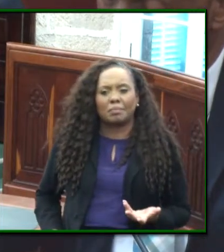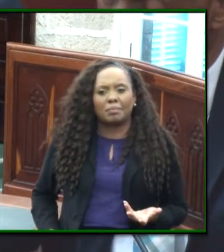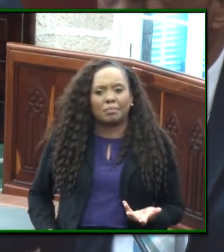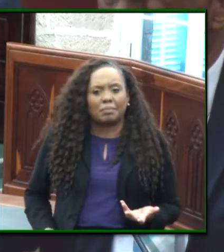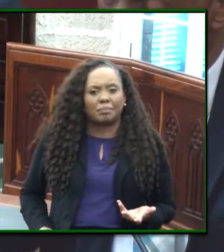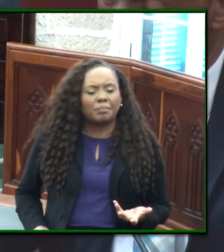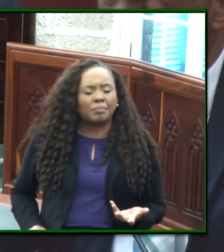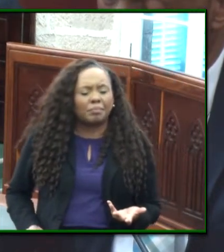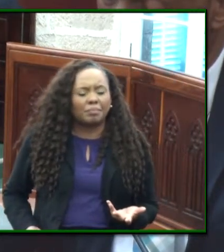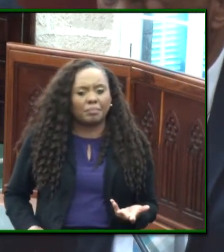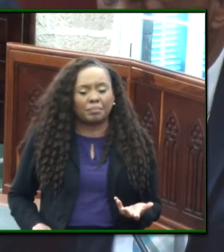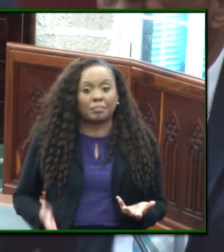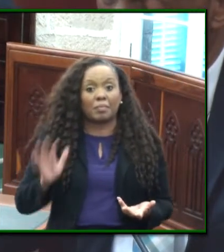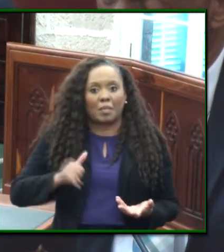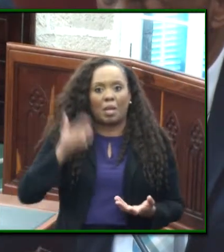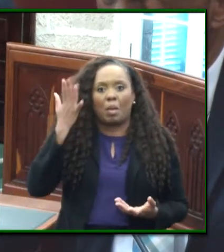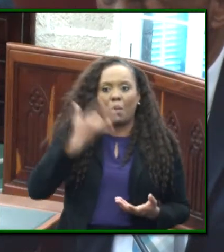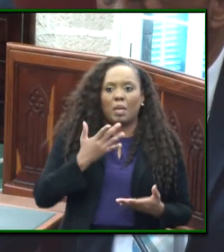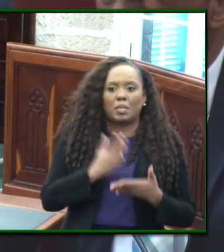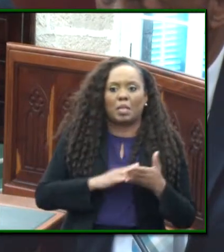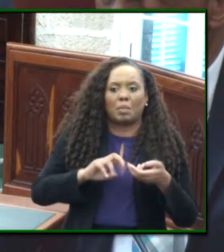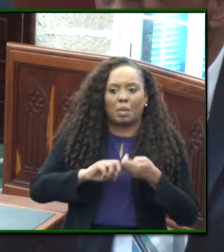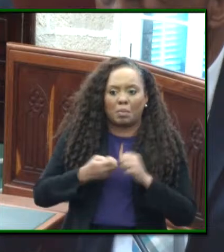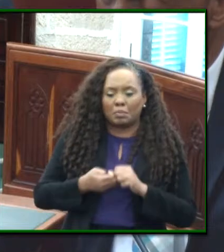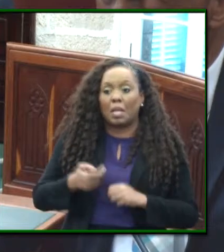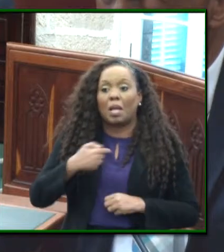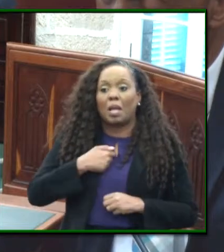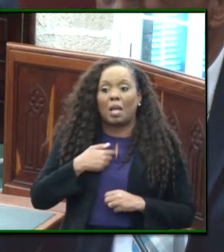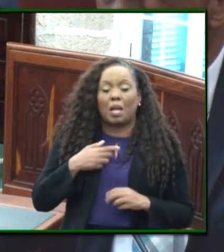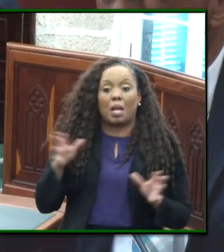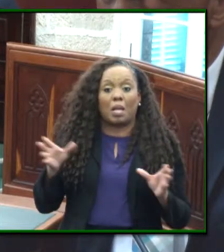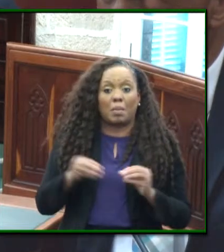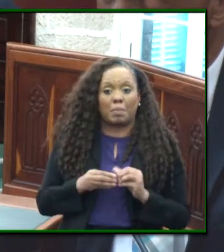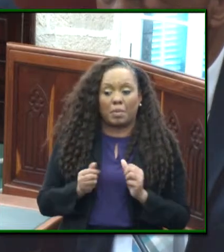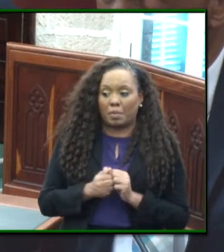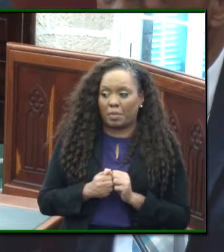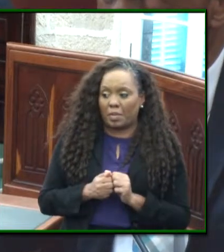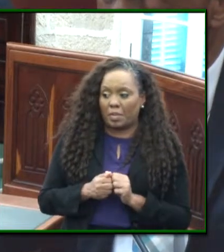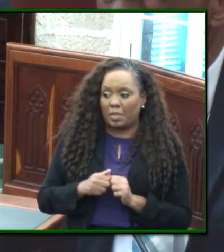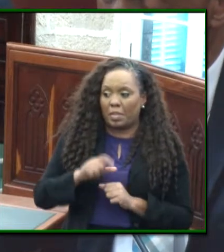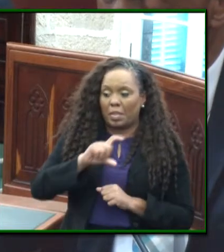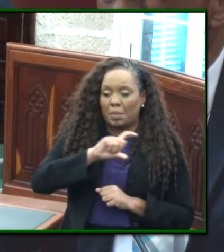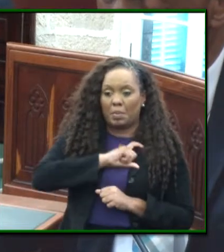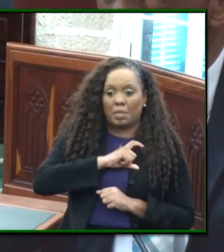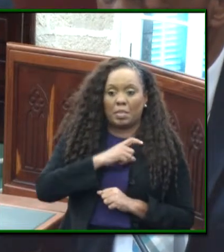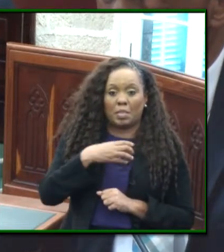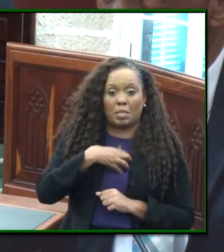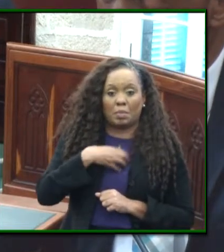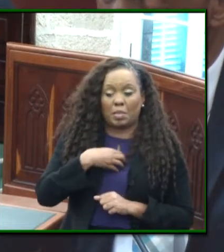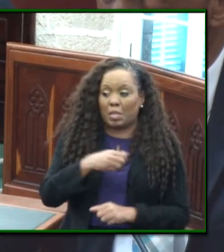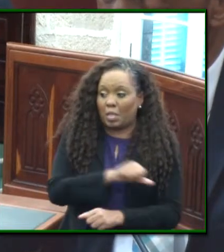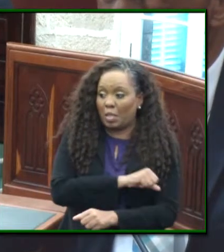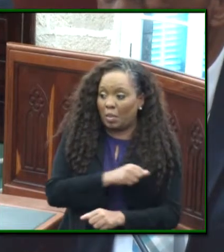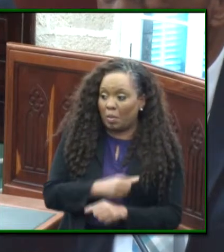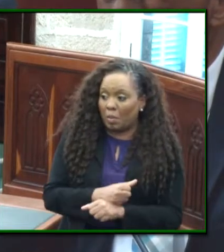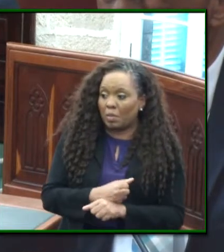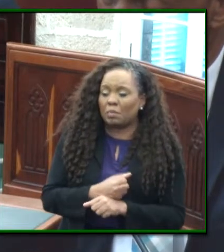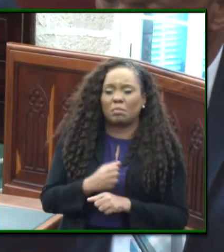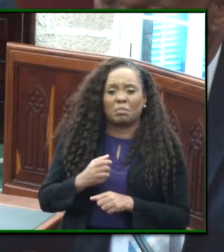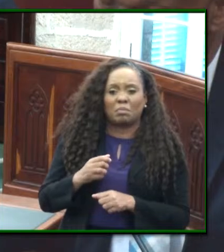problems. I met with the Police Complaints Authority, the entire authority, in the month of